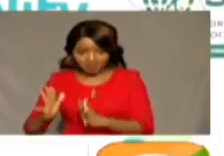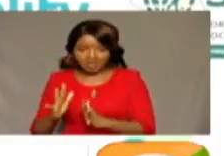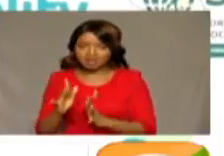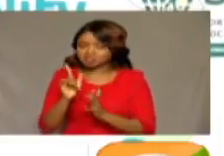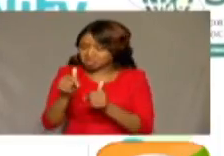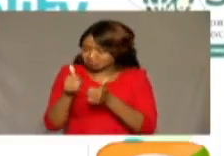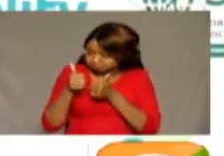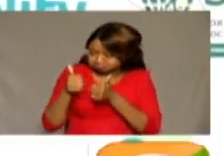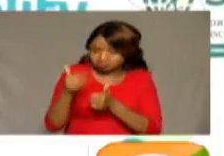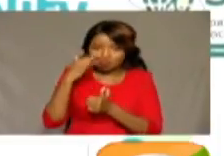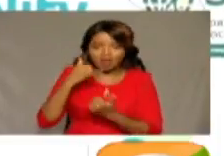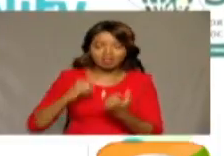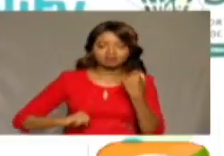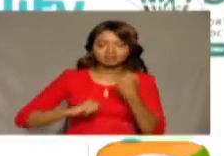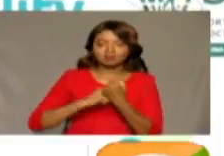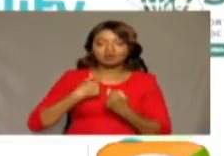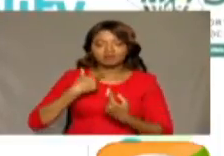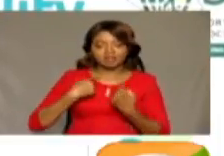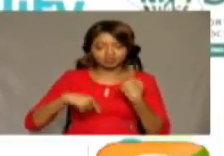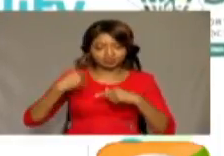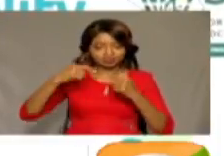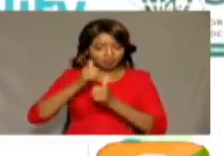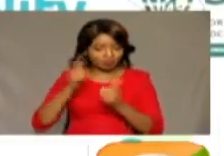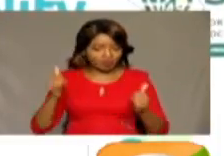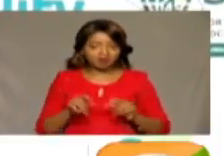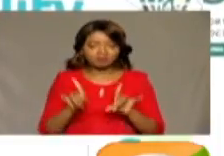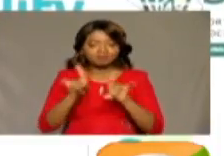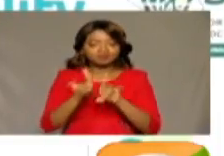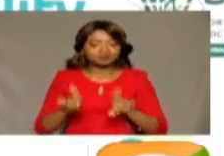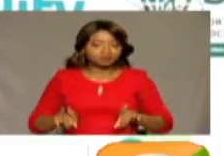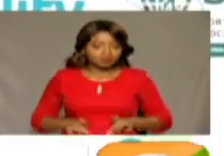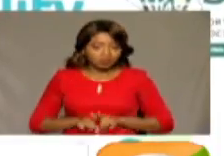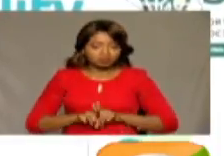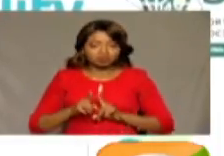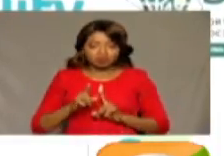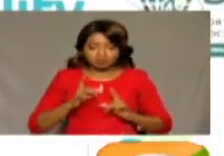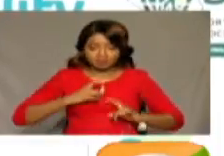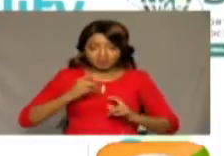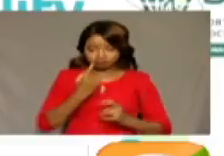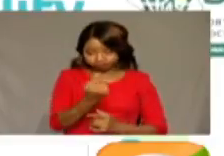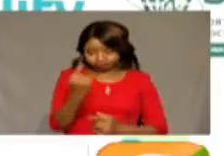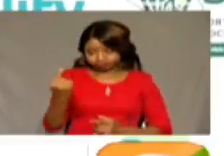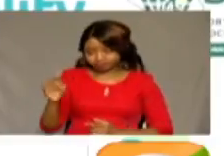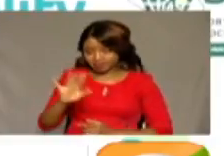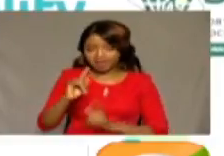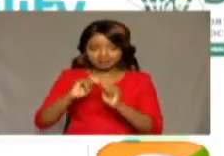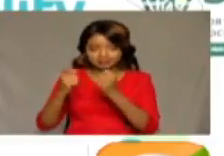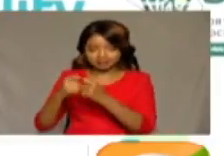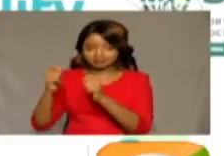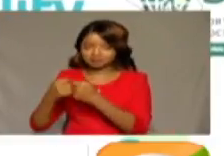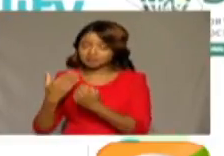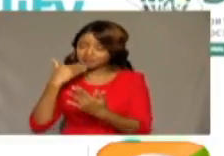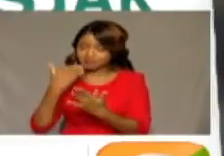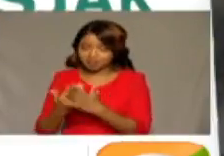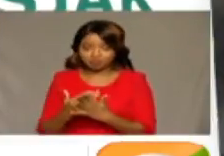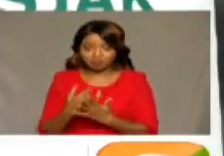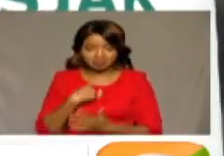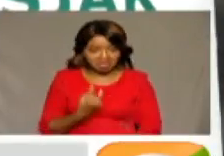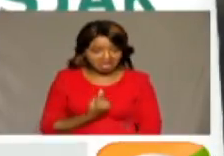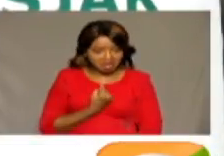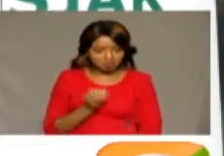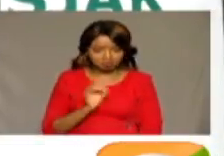I wouldn't have been in this situation to get in this. So I think I dedicate this to each and every one of them also, not only to me.